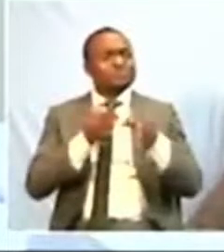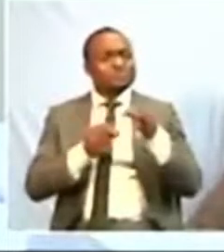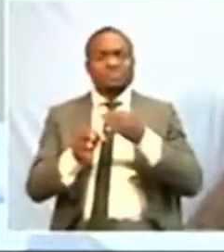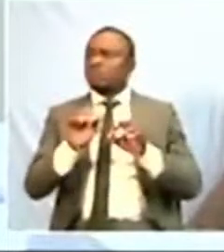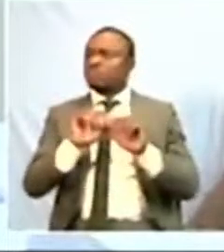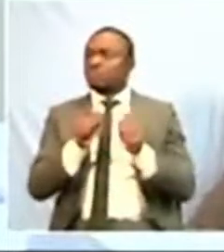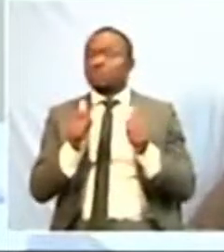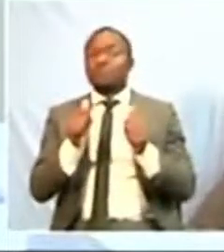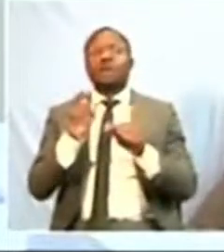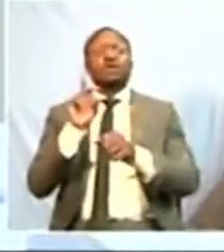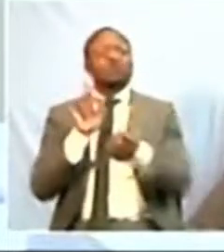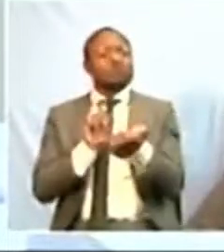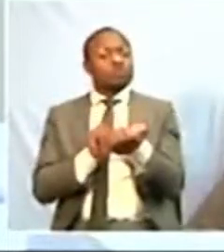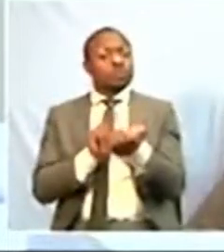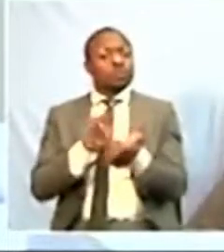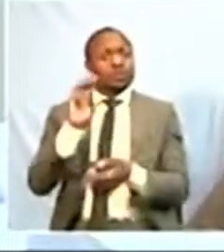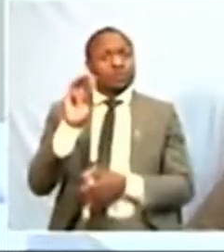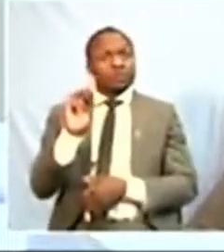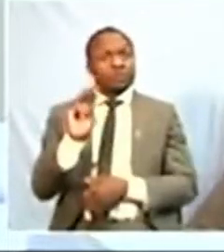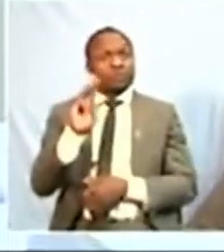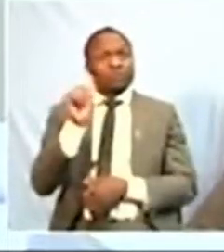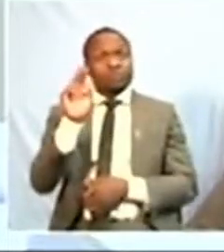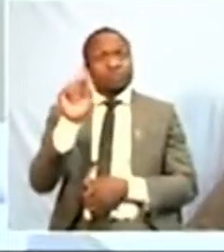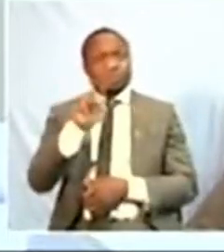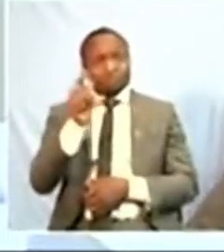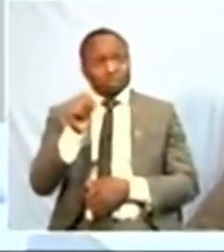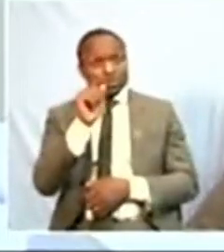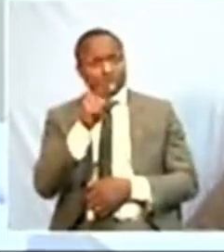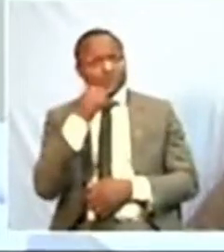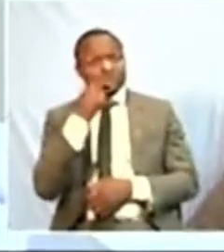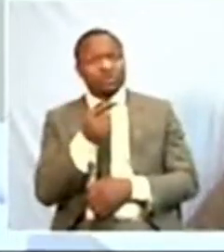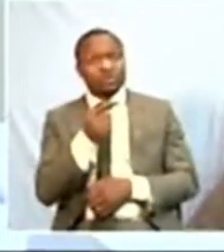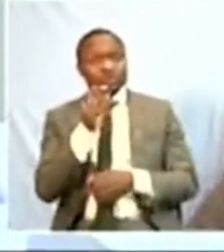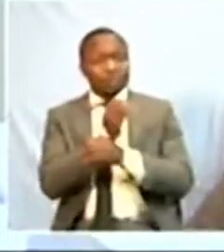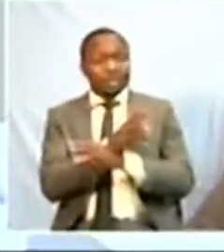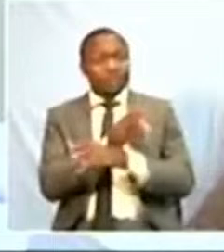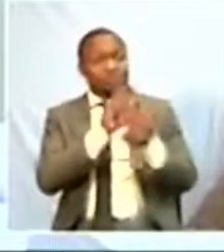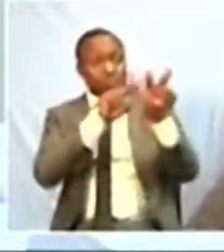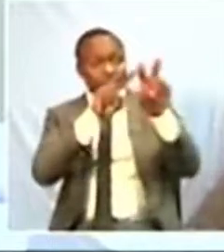Mwanza. Now, you are telling who ready for inspection.